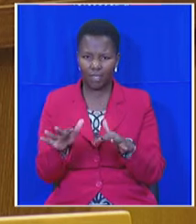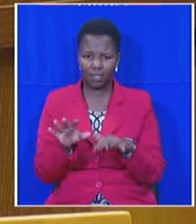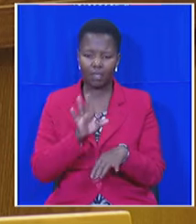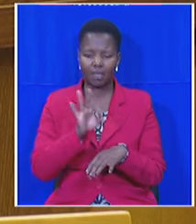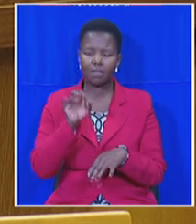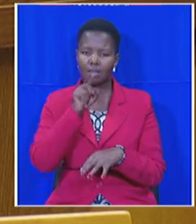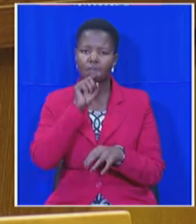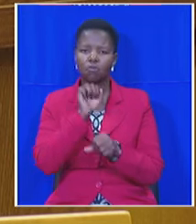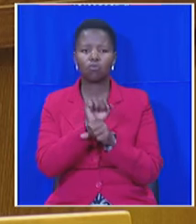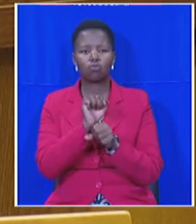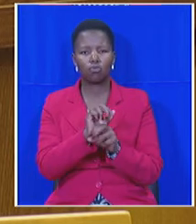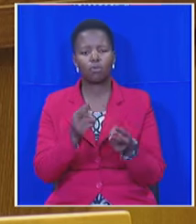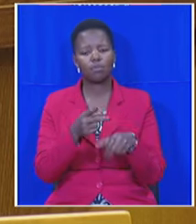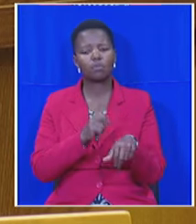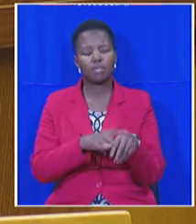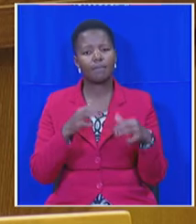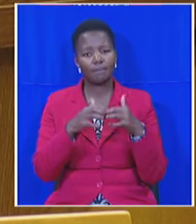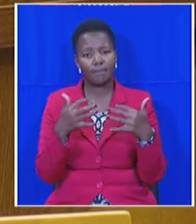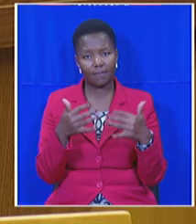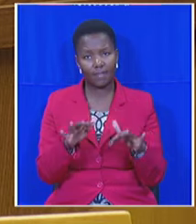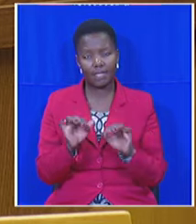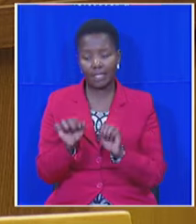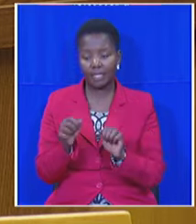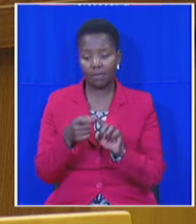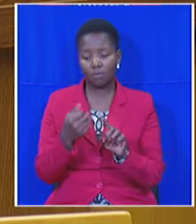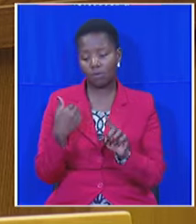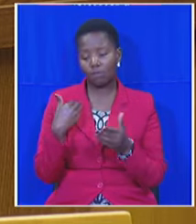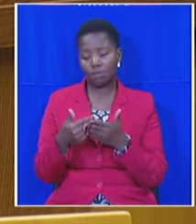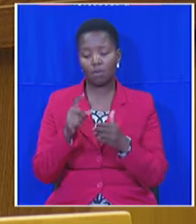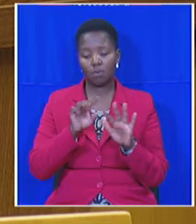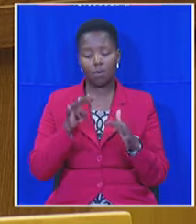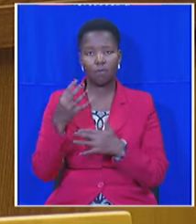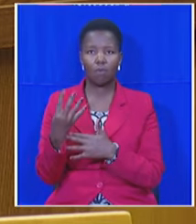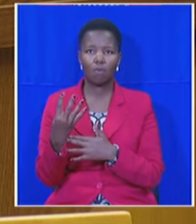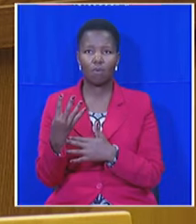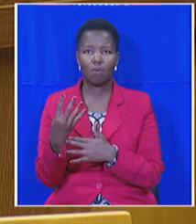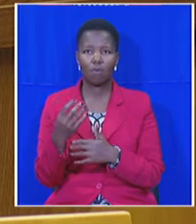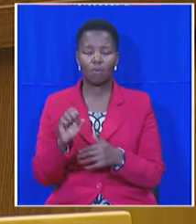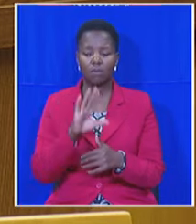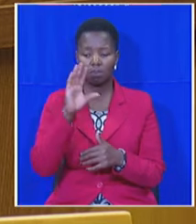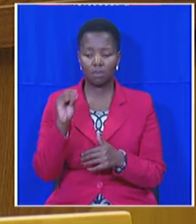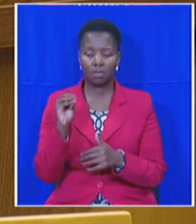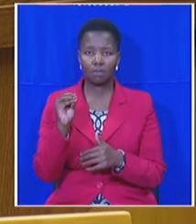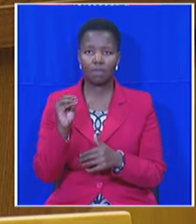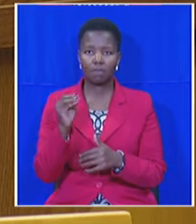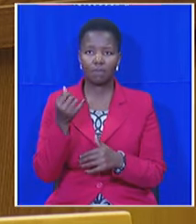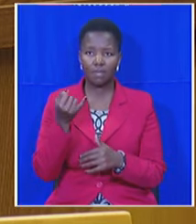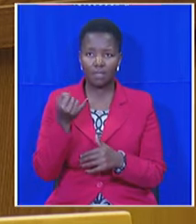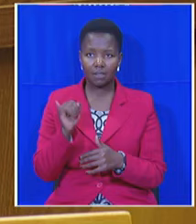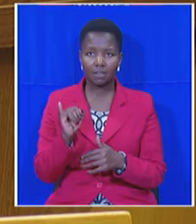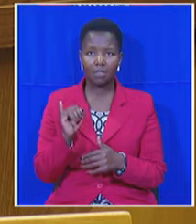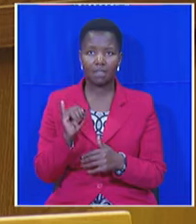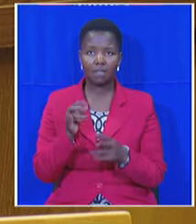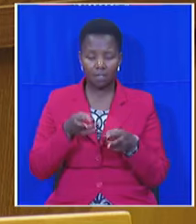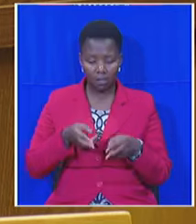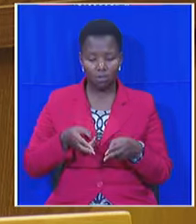produce. Indeed, Honorable Chairperson, since 1994, South Africa is continuing to introduce roads even